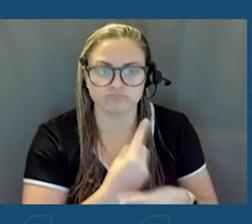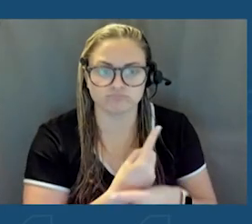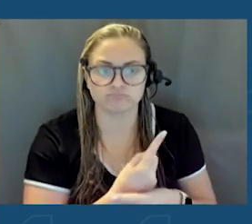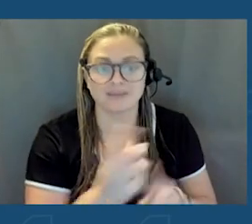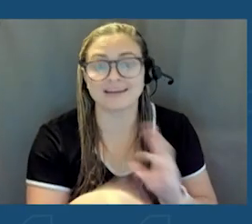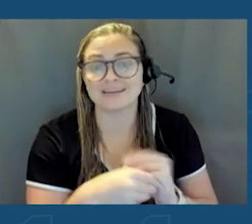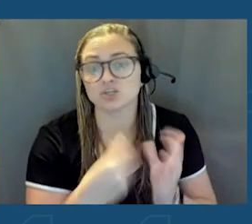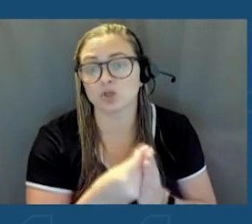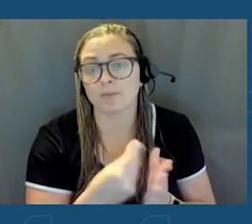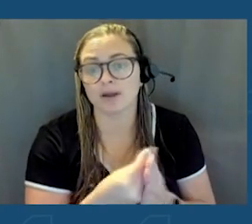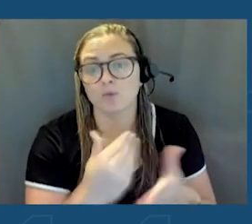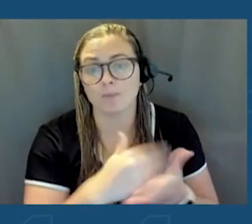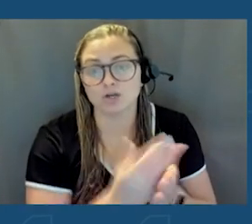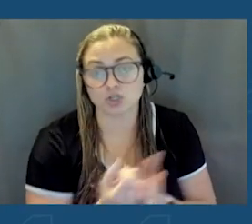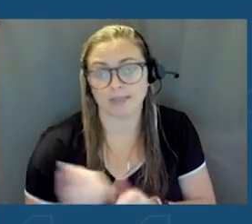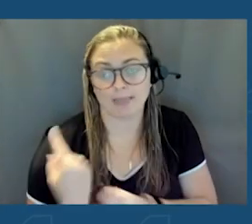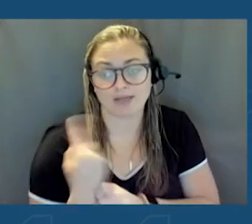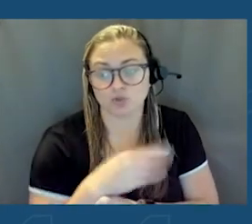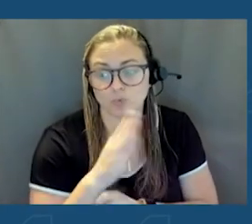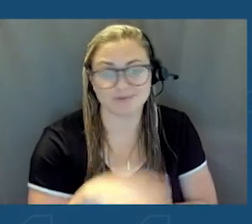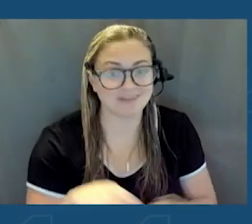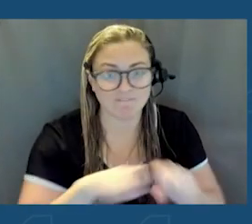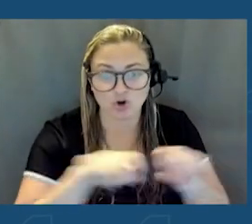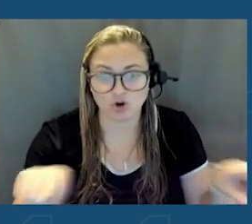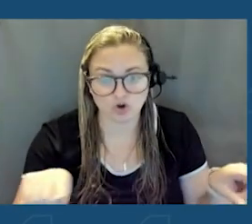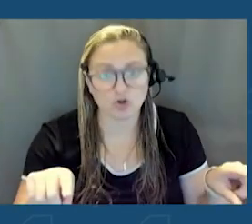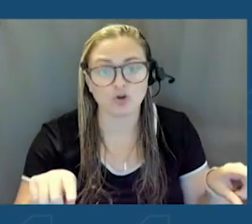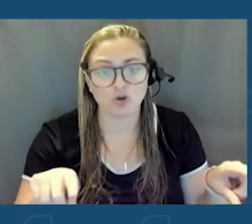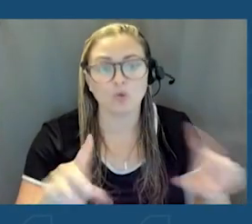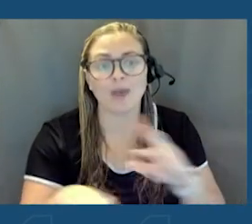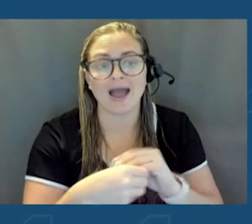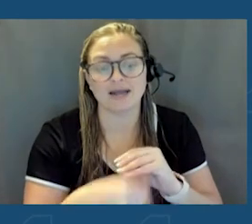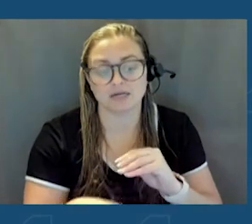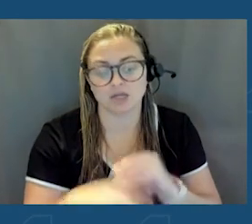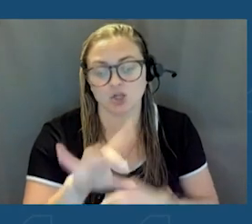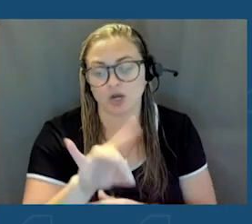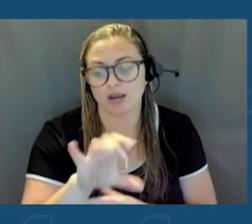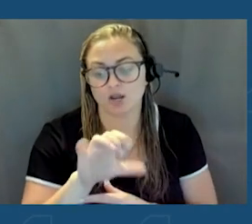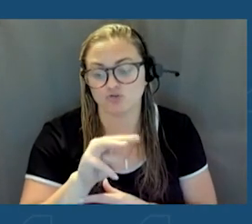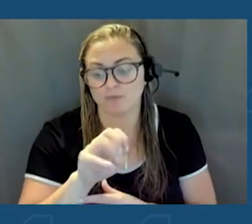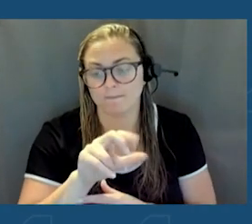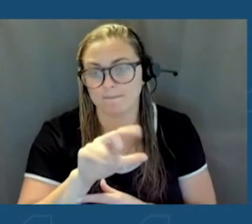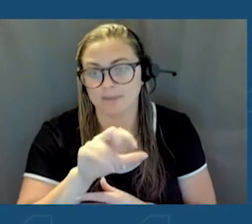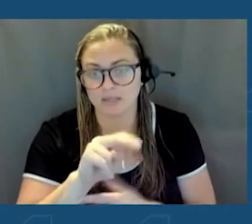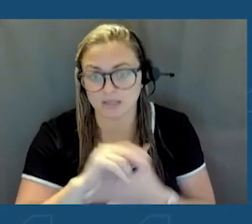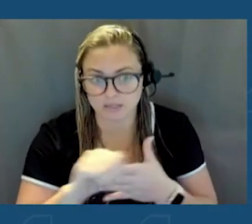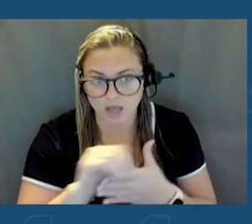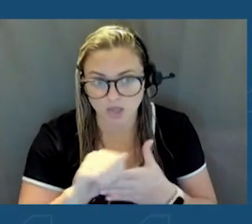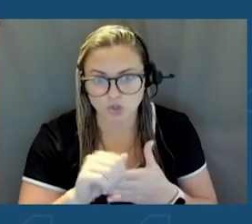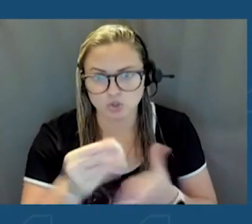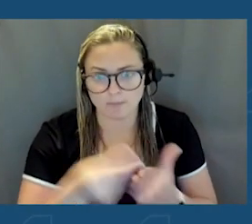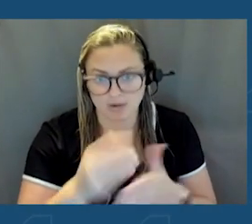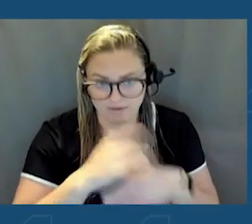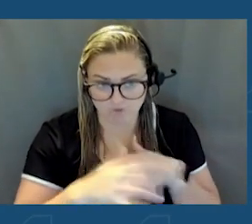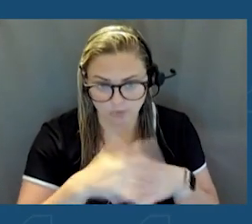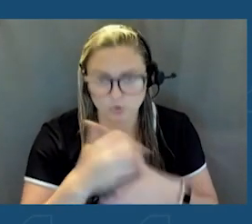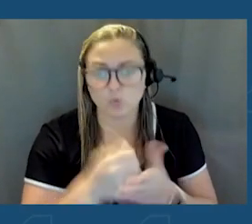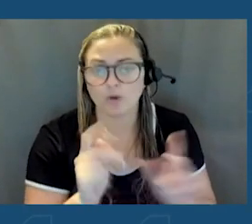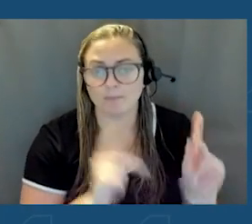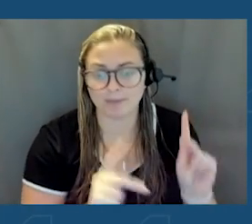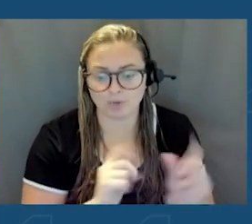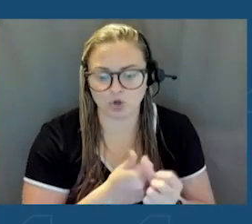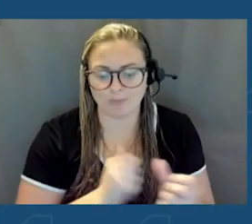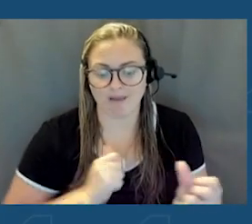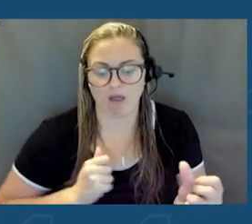budgeted last year that was never out the door, we added another $800 million to the pot of money to help people who are behind in their